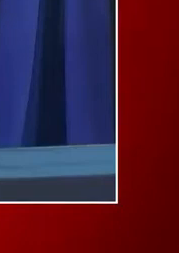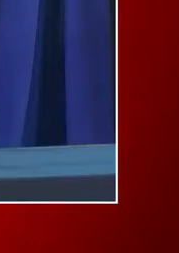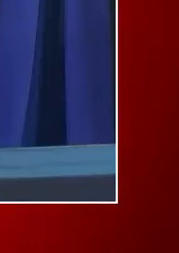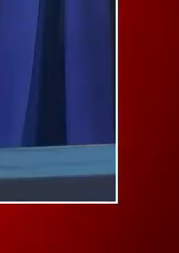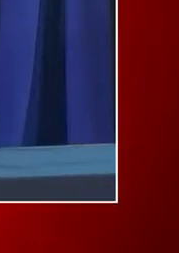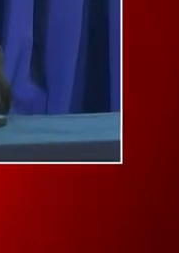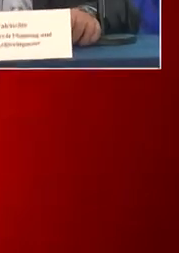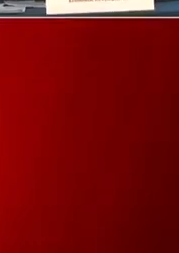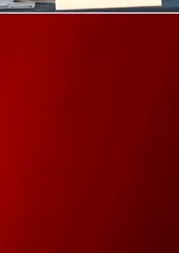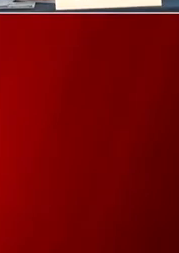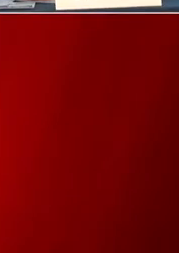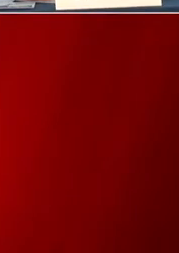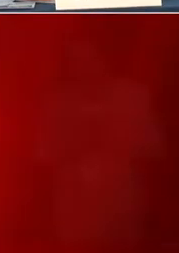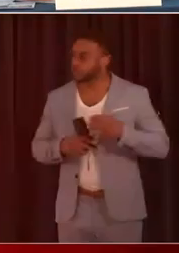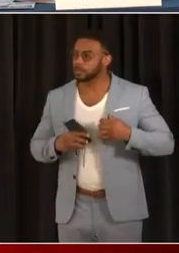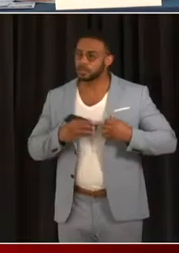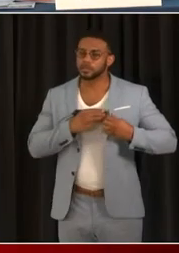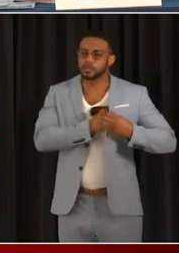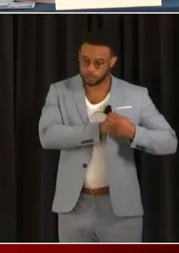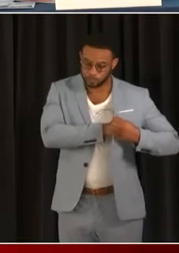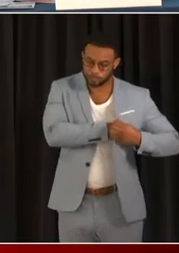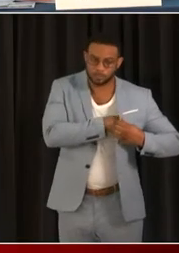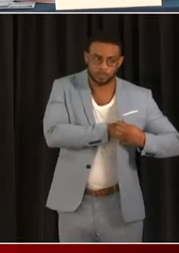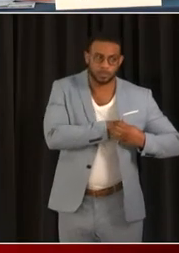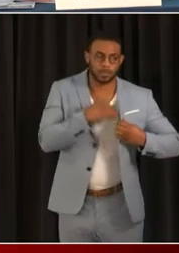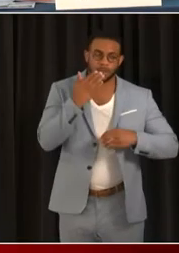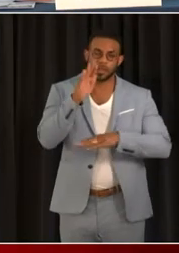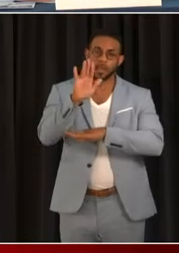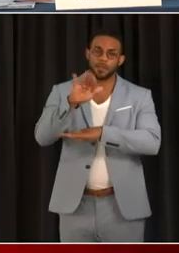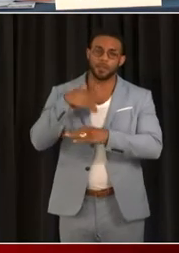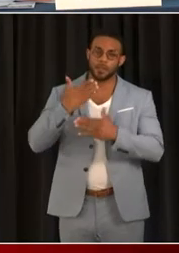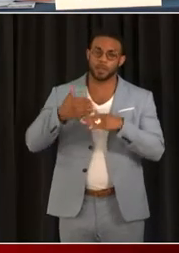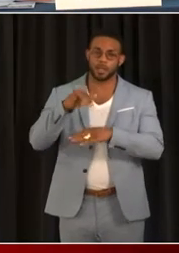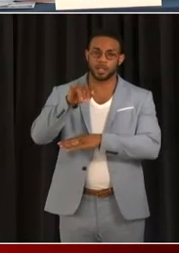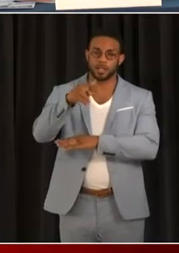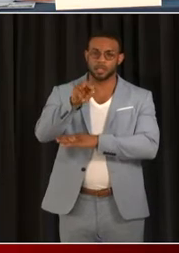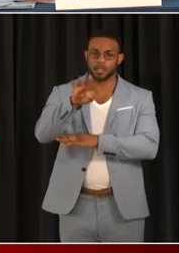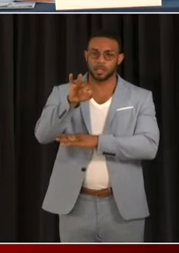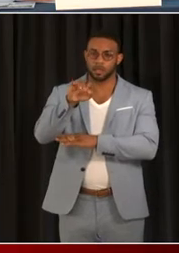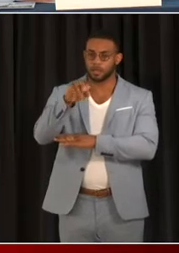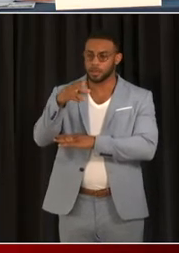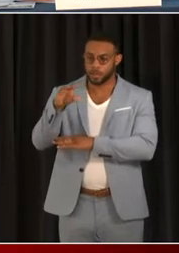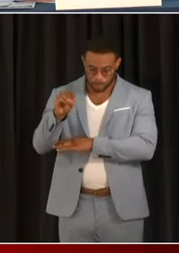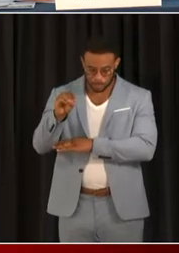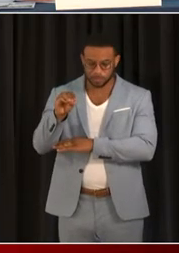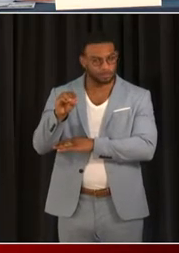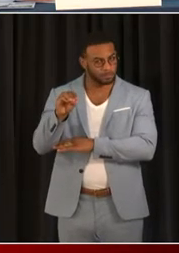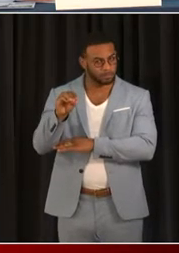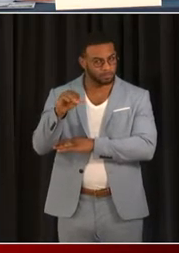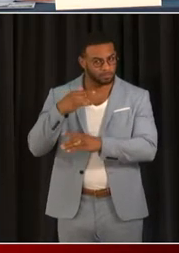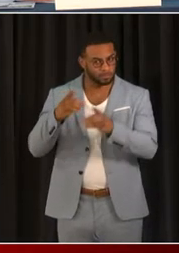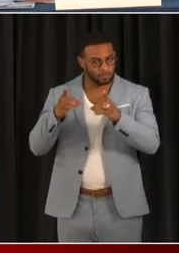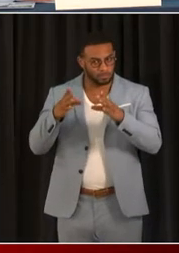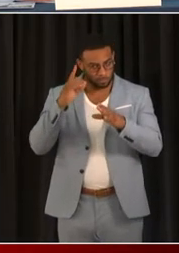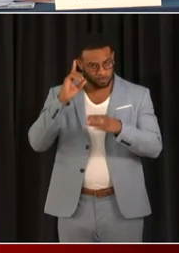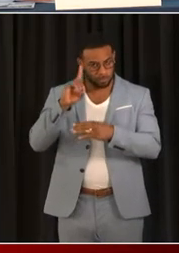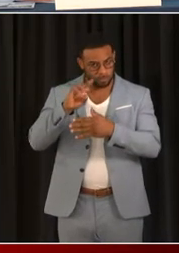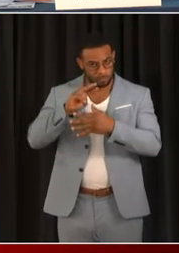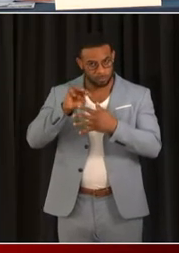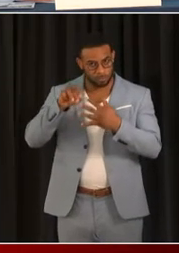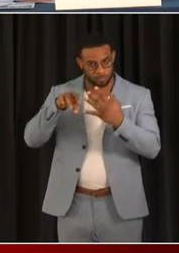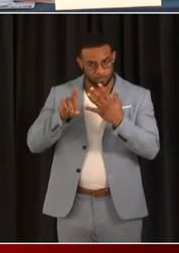John Falchicchio, Deputy Mayor for Planning and Economic Development. On behalf of Mayor Bowser, I want to welcome you to DMPED's Recovery